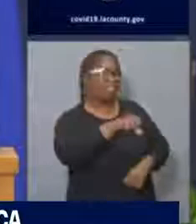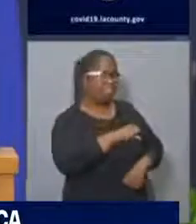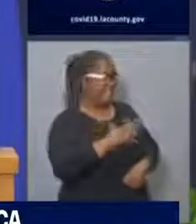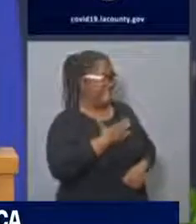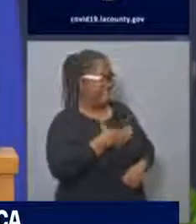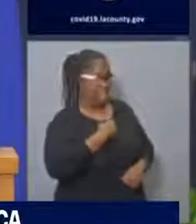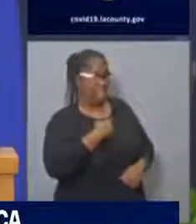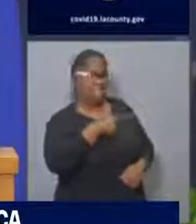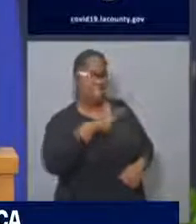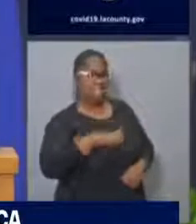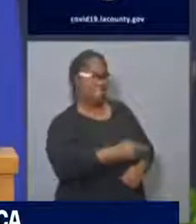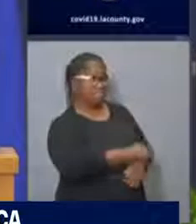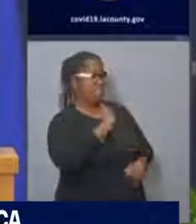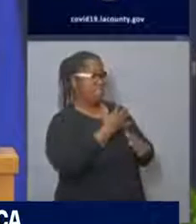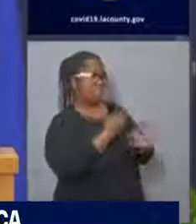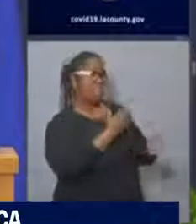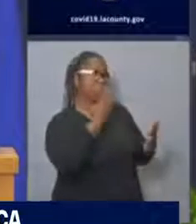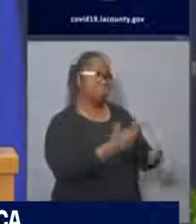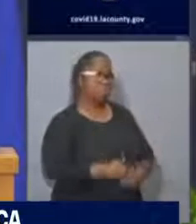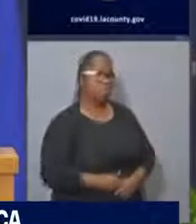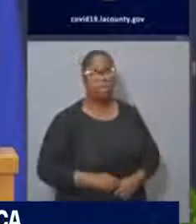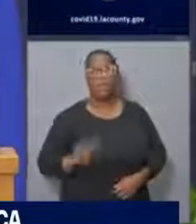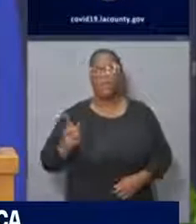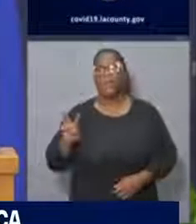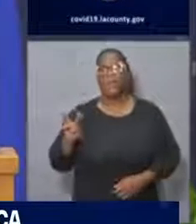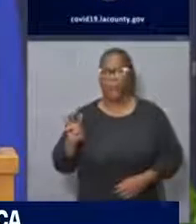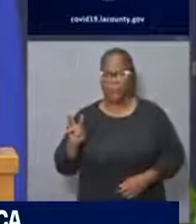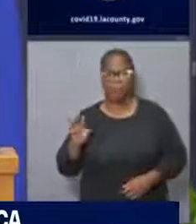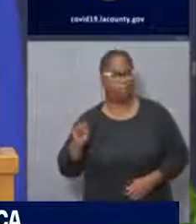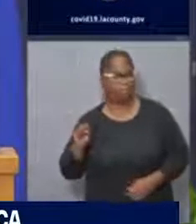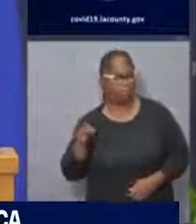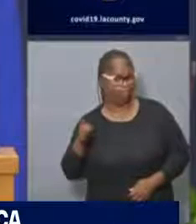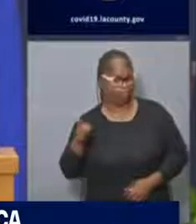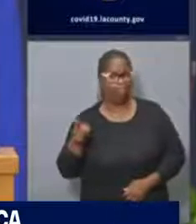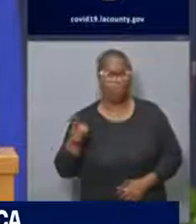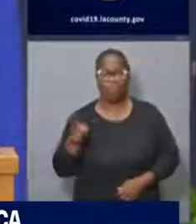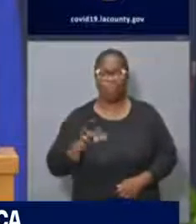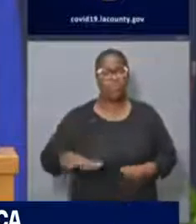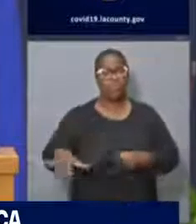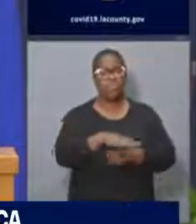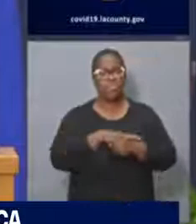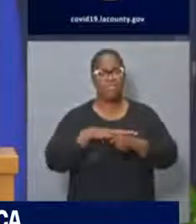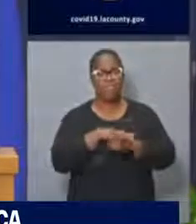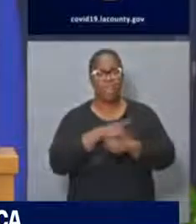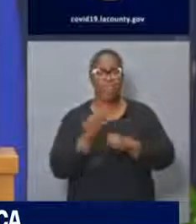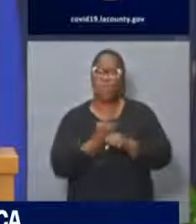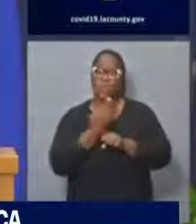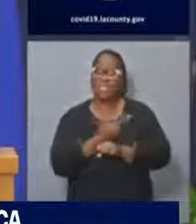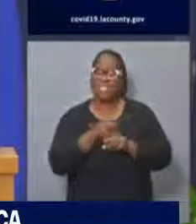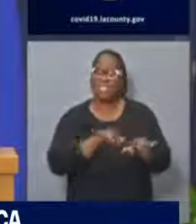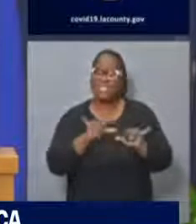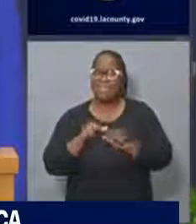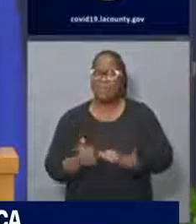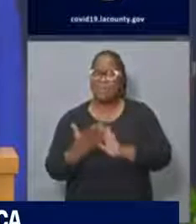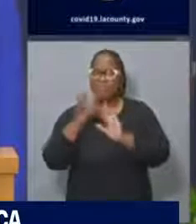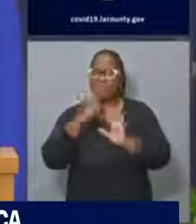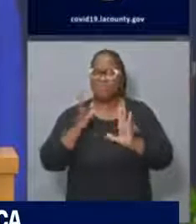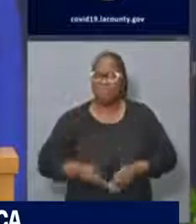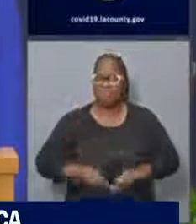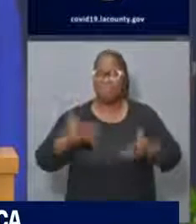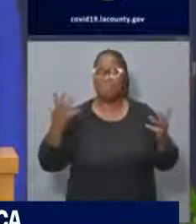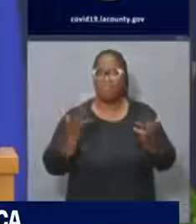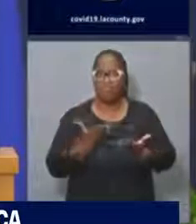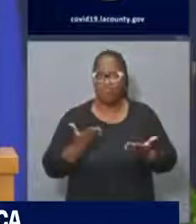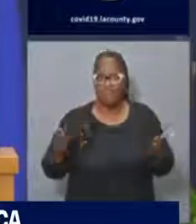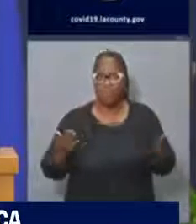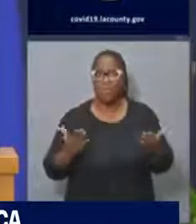needed. Across the county, we're utilizing a similar approach to distribute protective resources and educational material